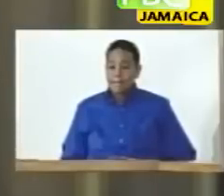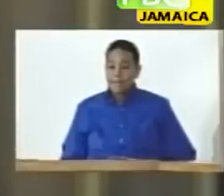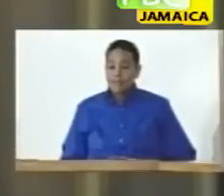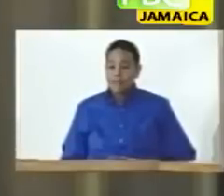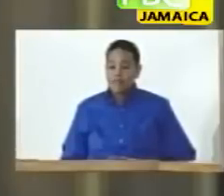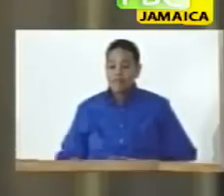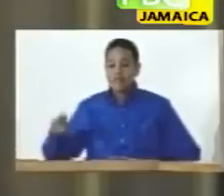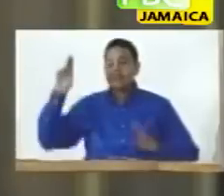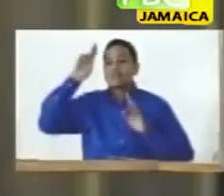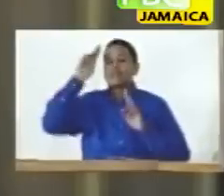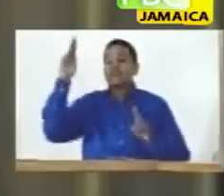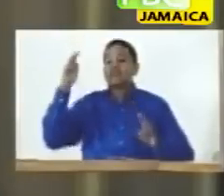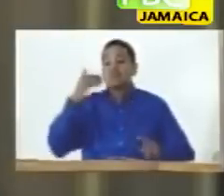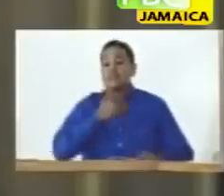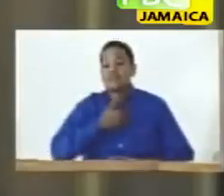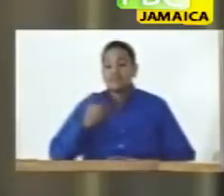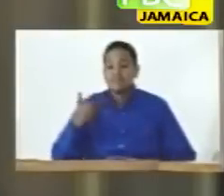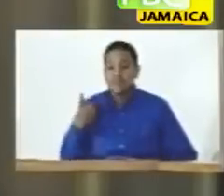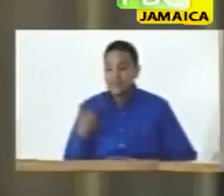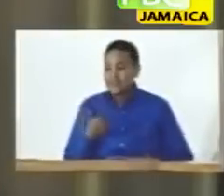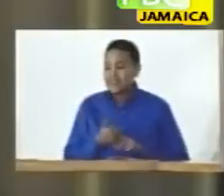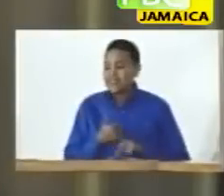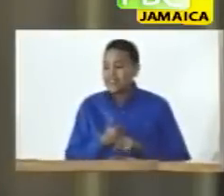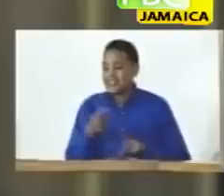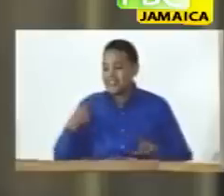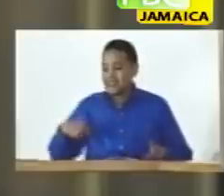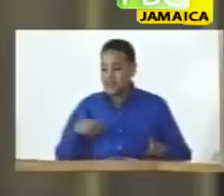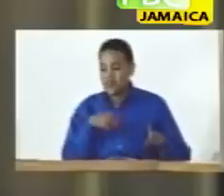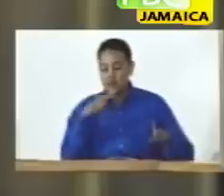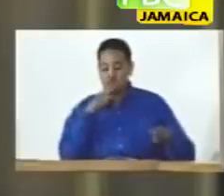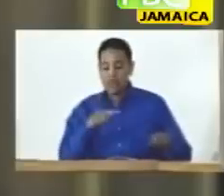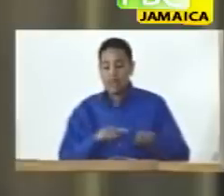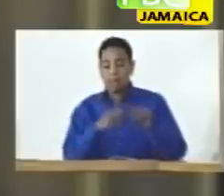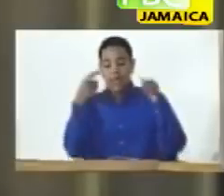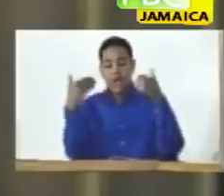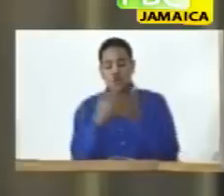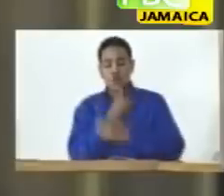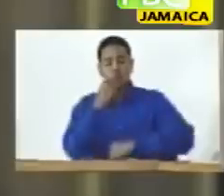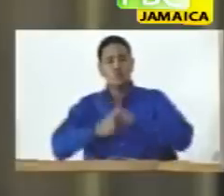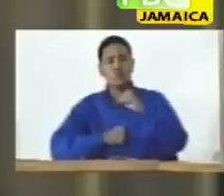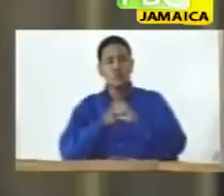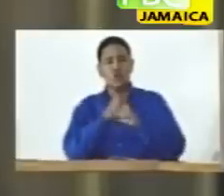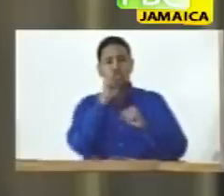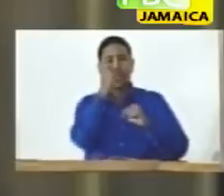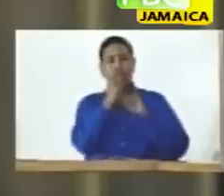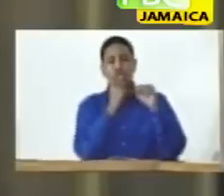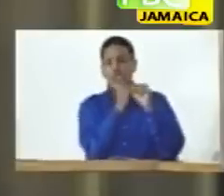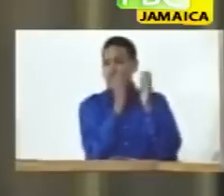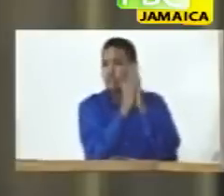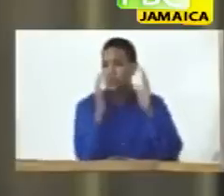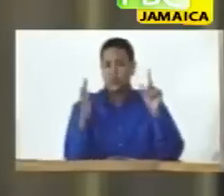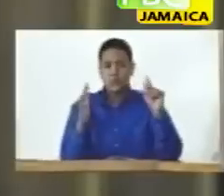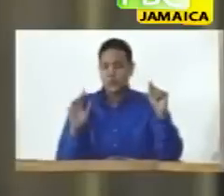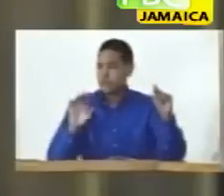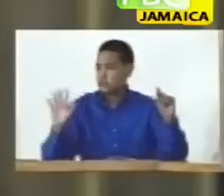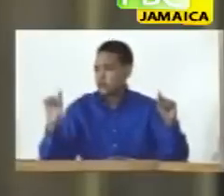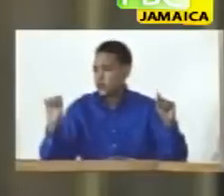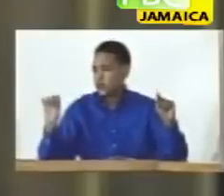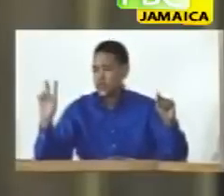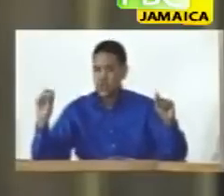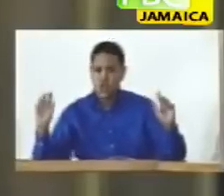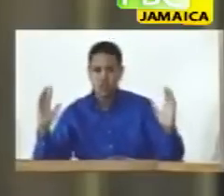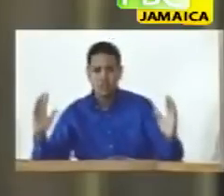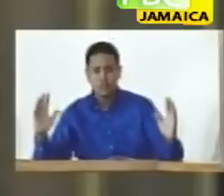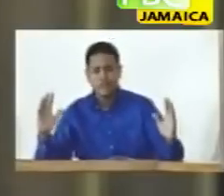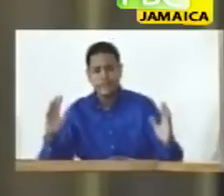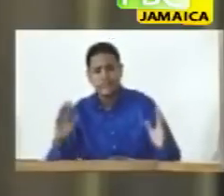Honorable members, as we begin a new decade of growth, we stand at a pivotal